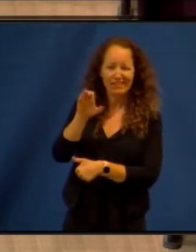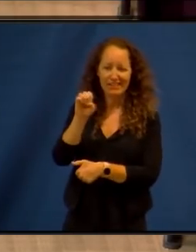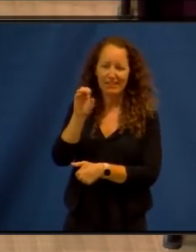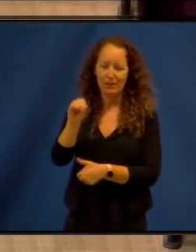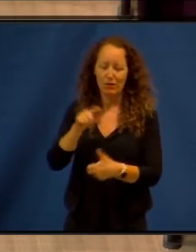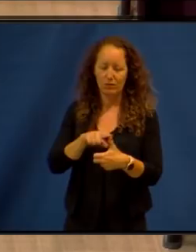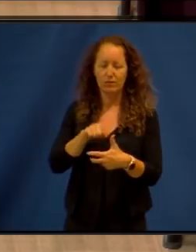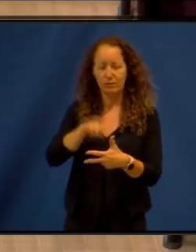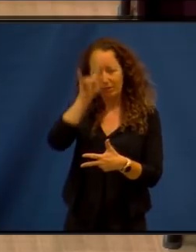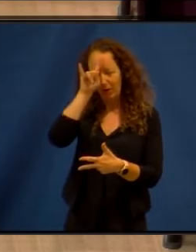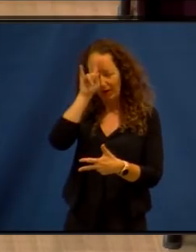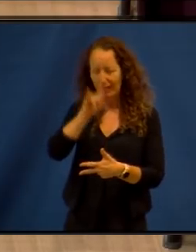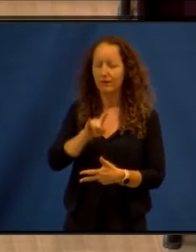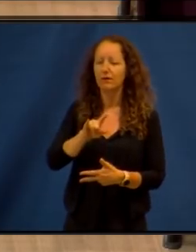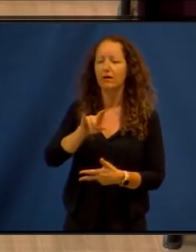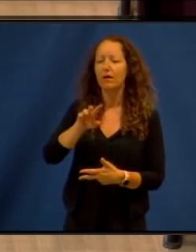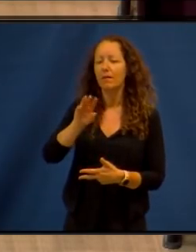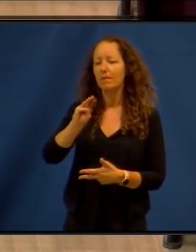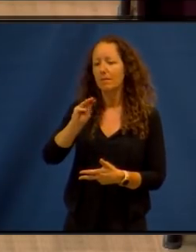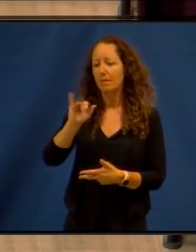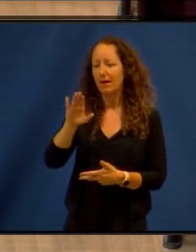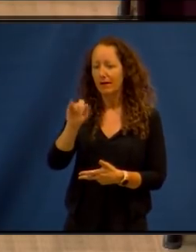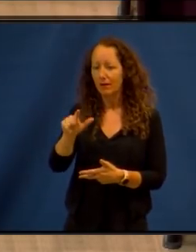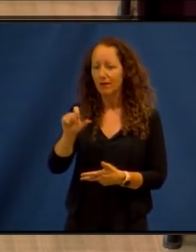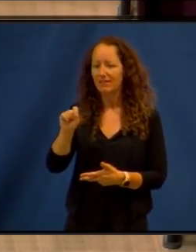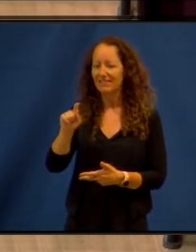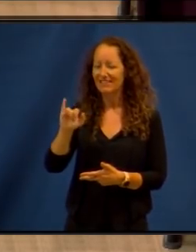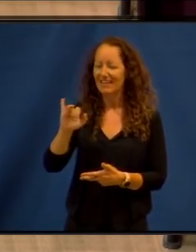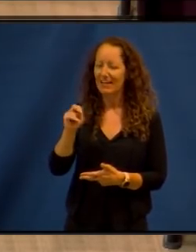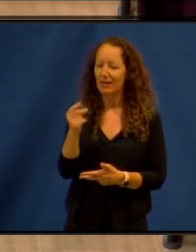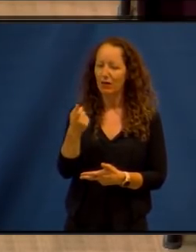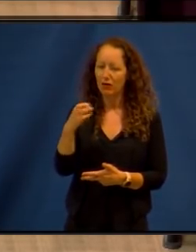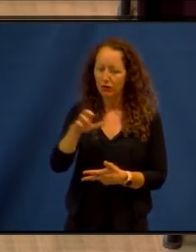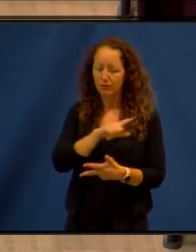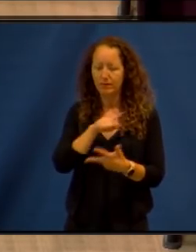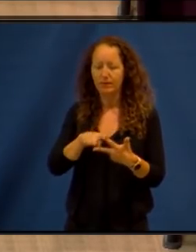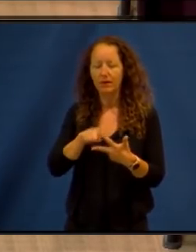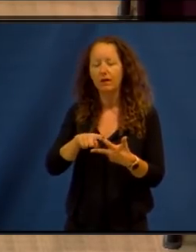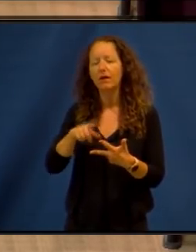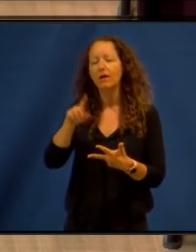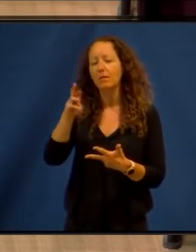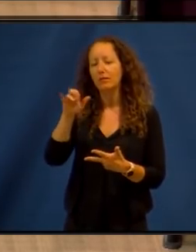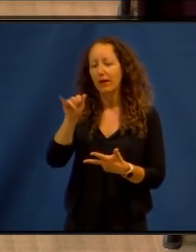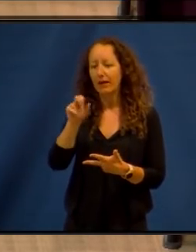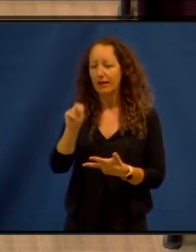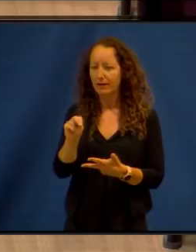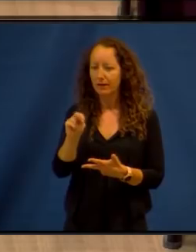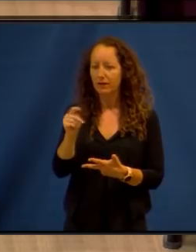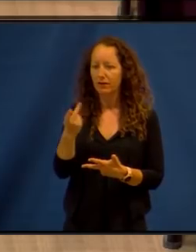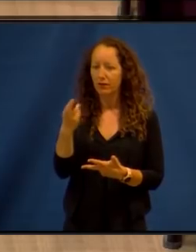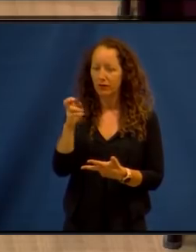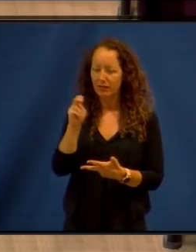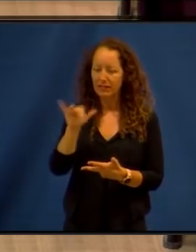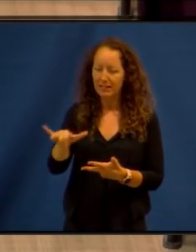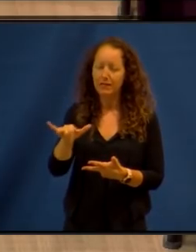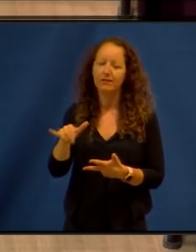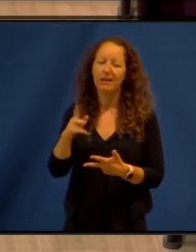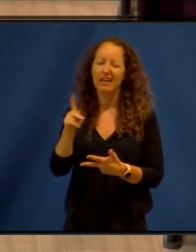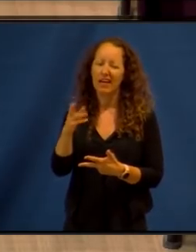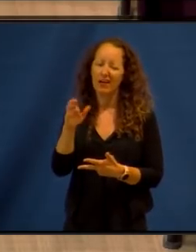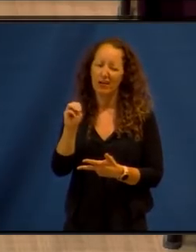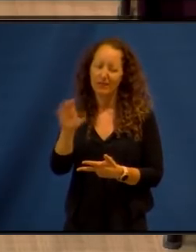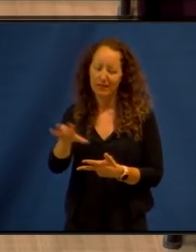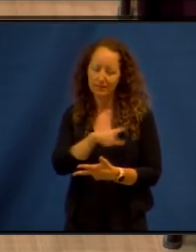here from the Kingman Regional Medical Center, and Feliciano Huron, who is from Valley View Medical Center.